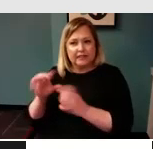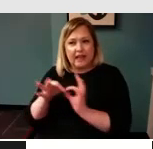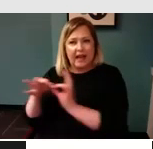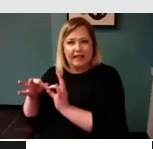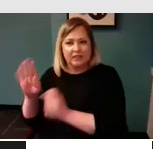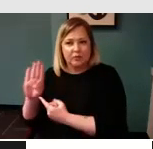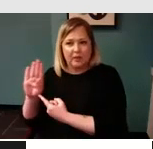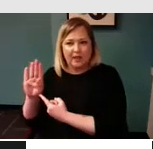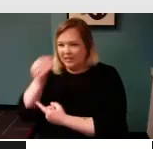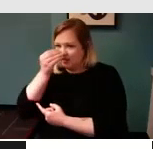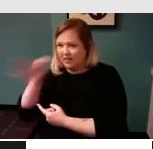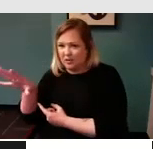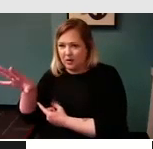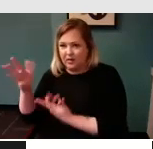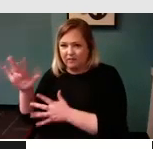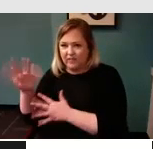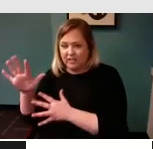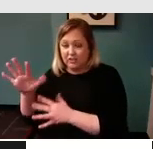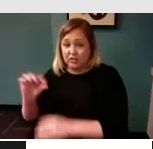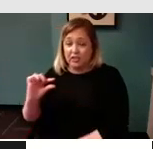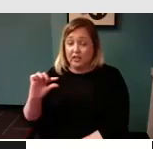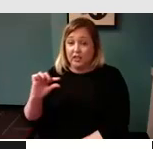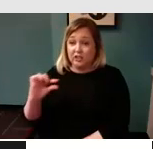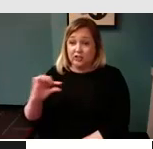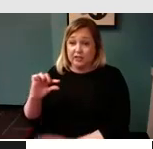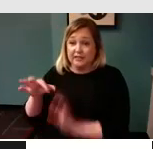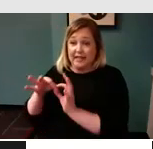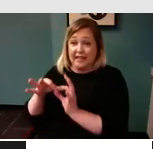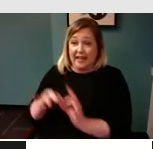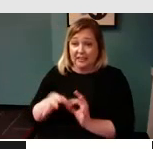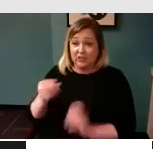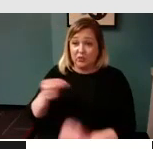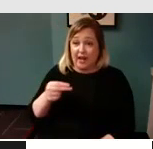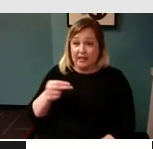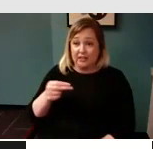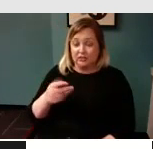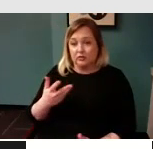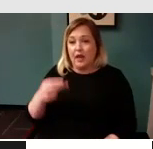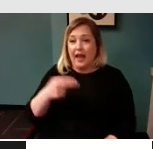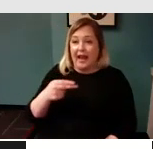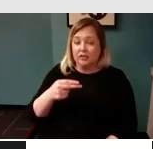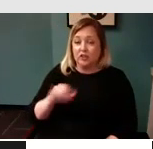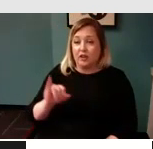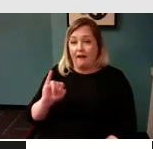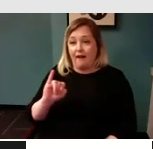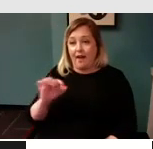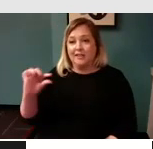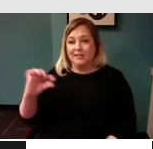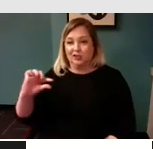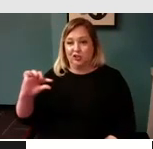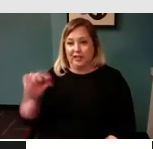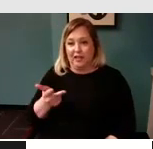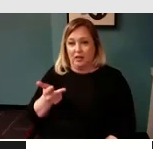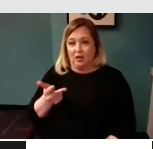is connected to H, and we are already doing that. So G, I and H, or H, I and G, form the first strongly